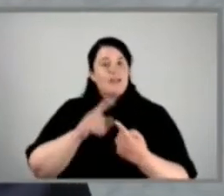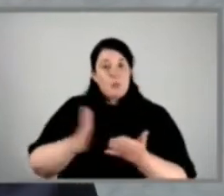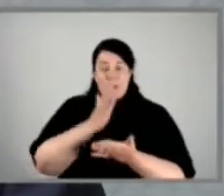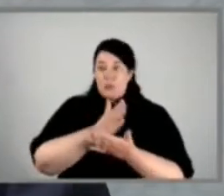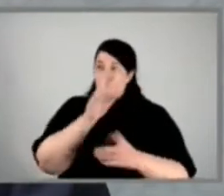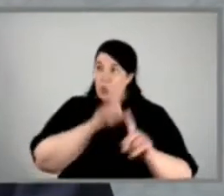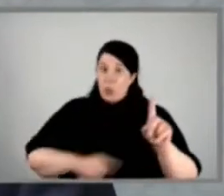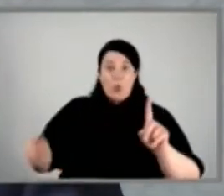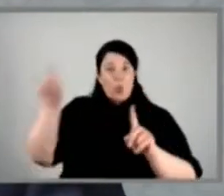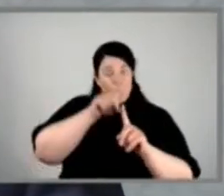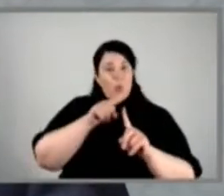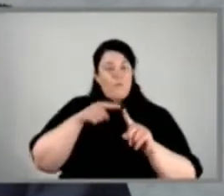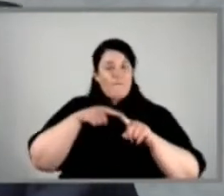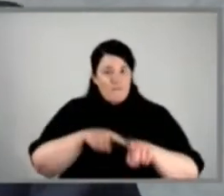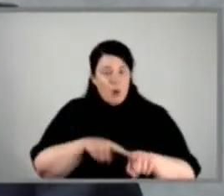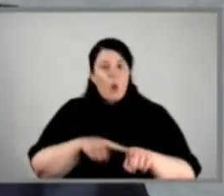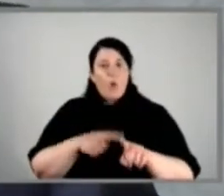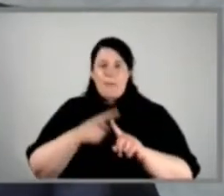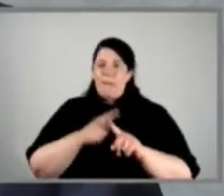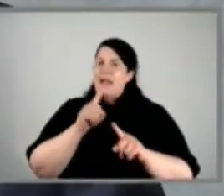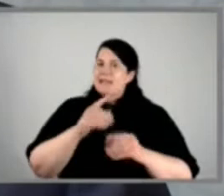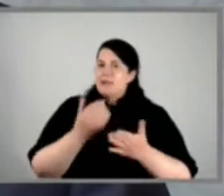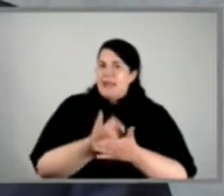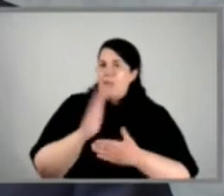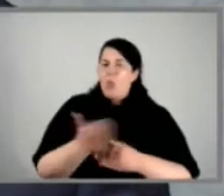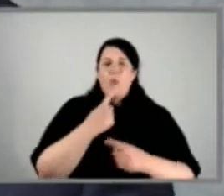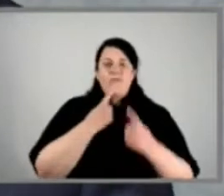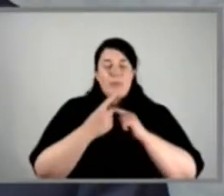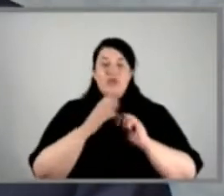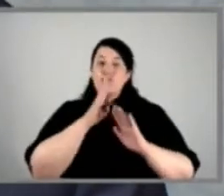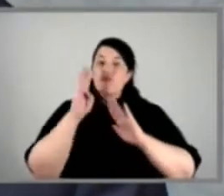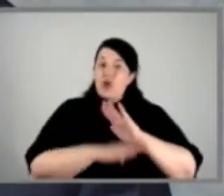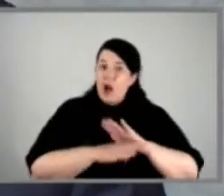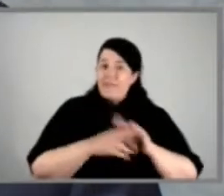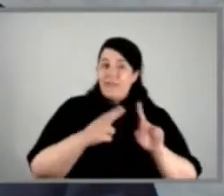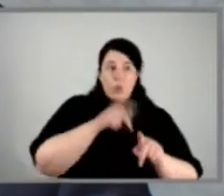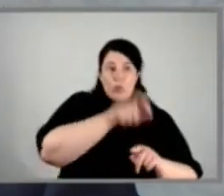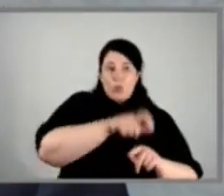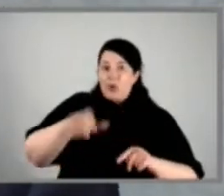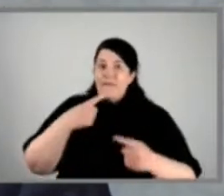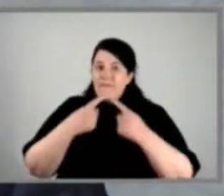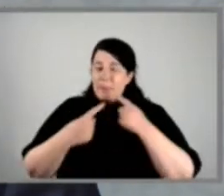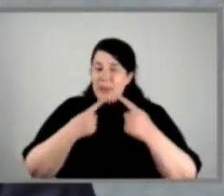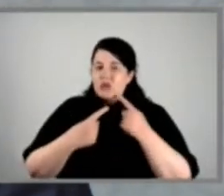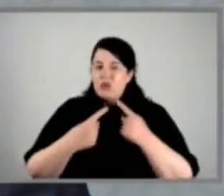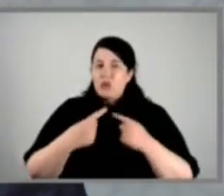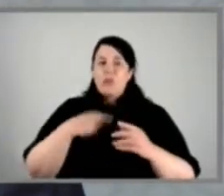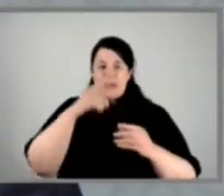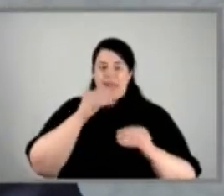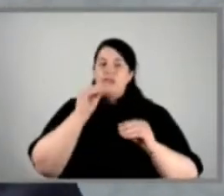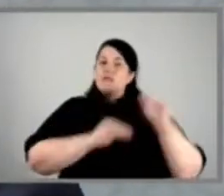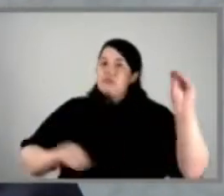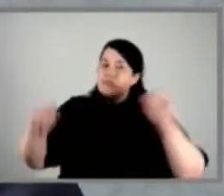requirements to enable states and territories to swap contact tracing information with each other and access